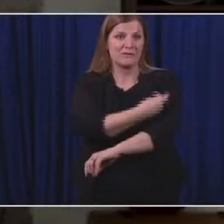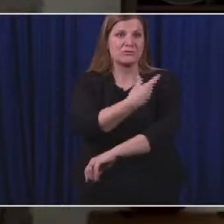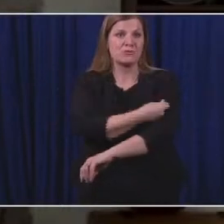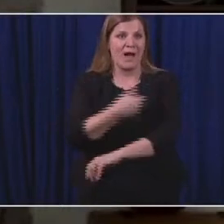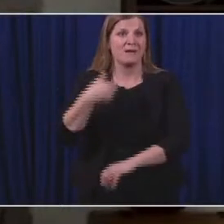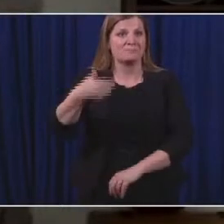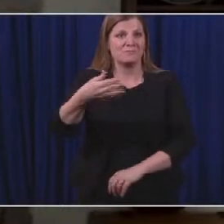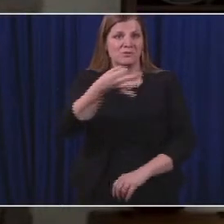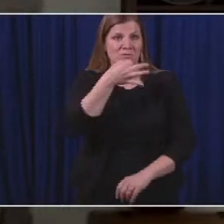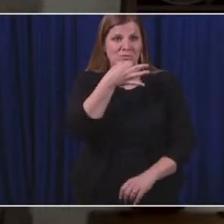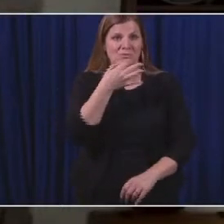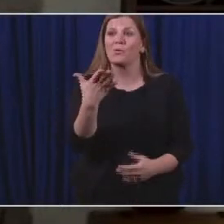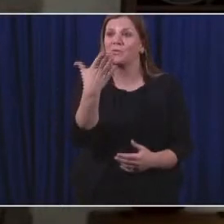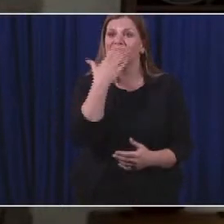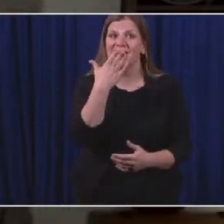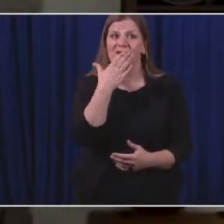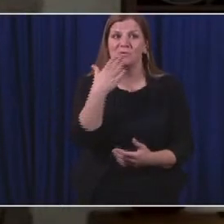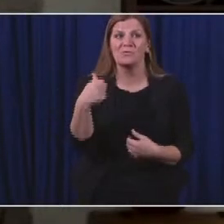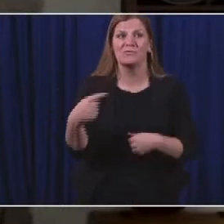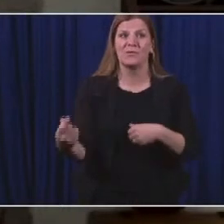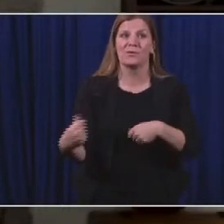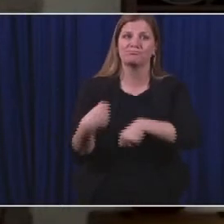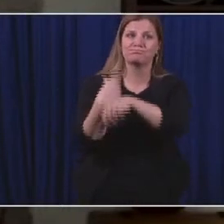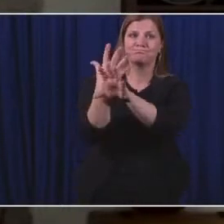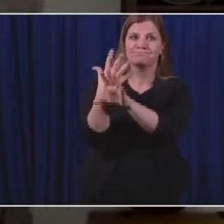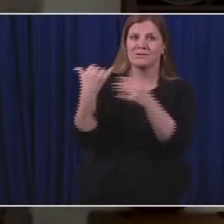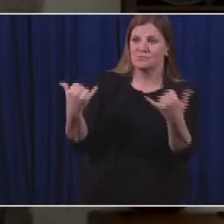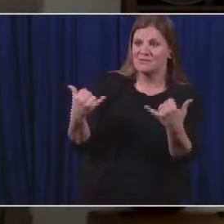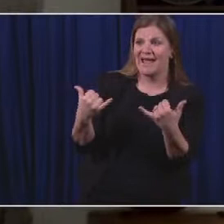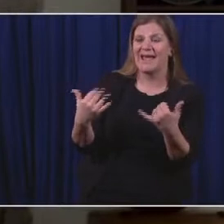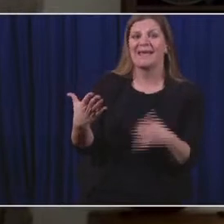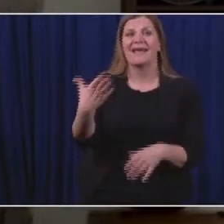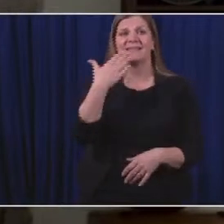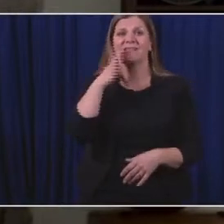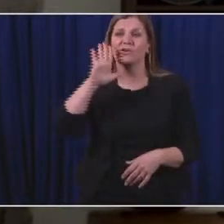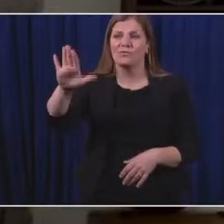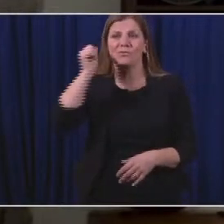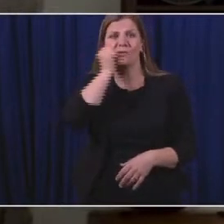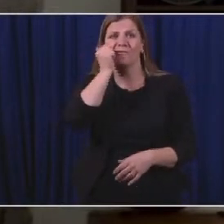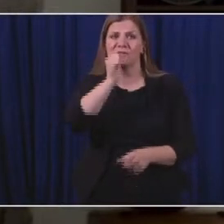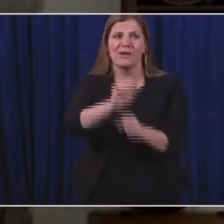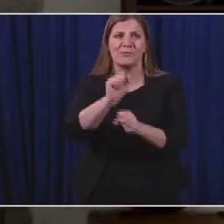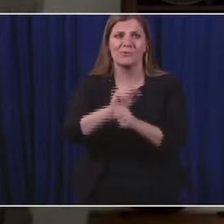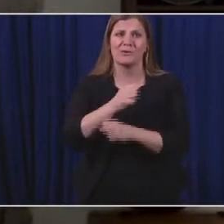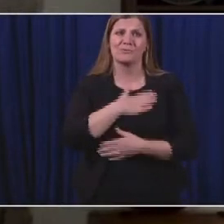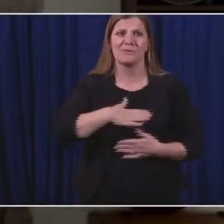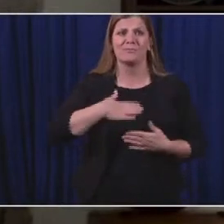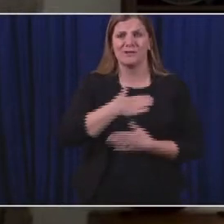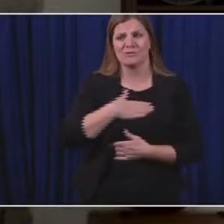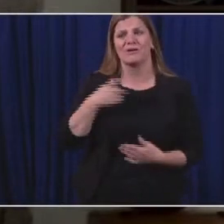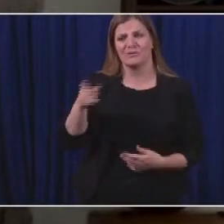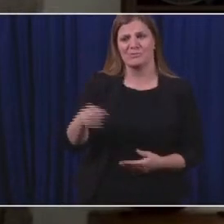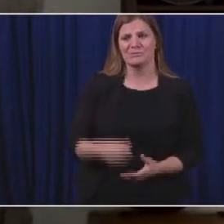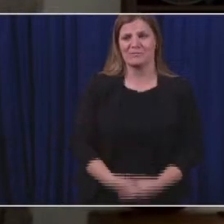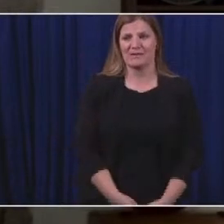on a program today, but also thanks for what you do every day. We appreciate it.